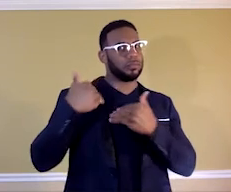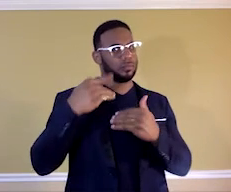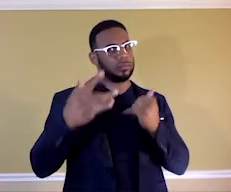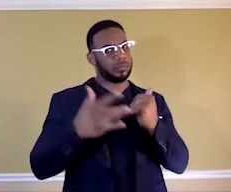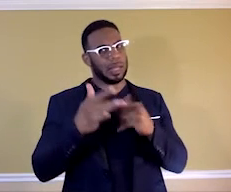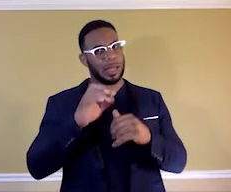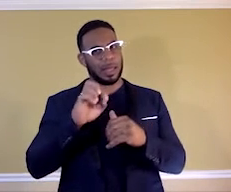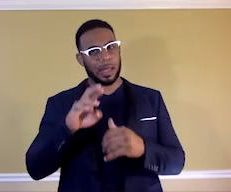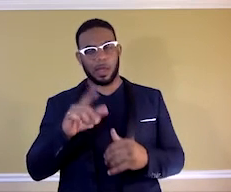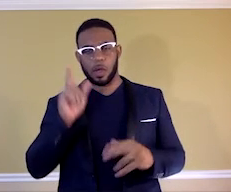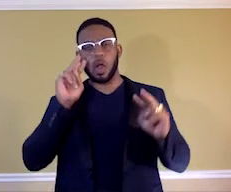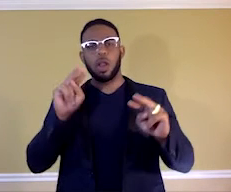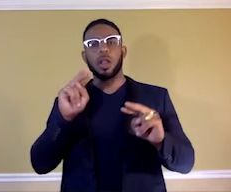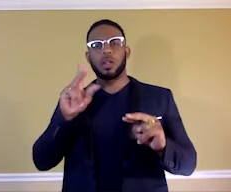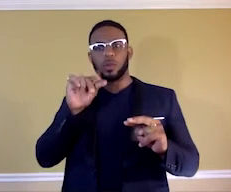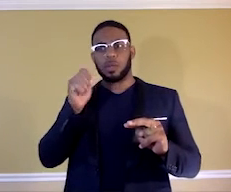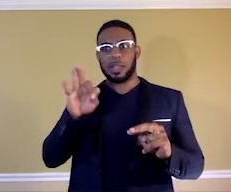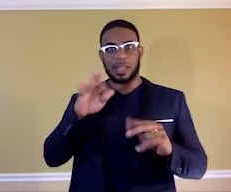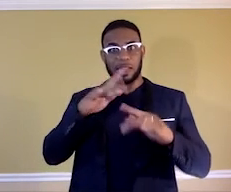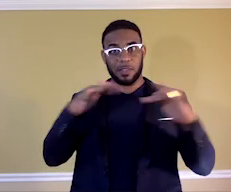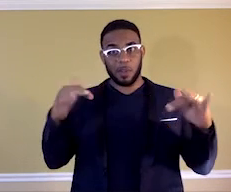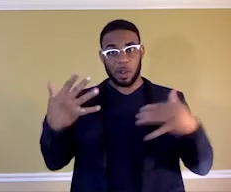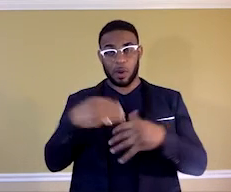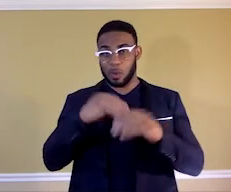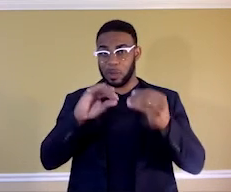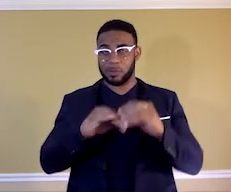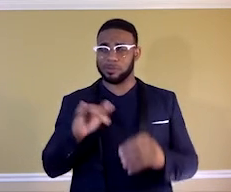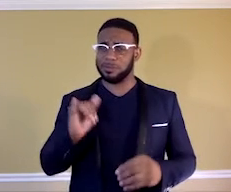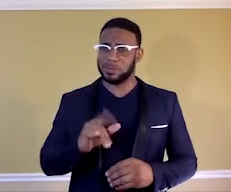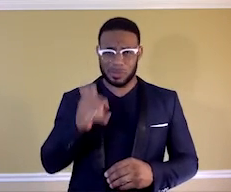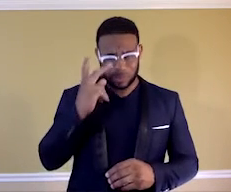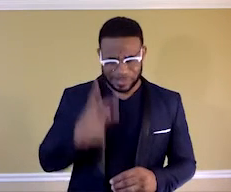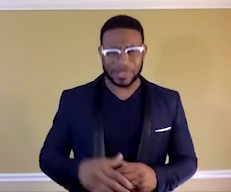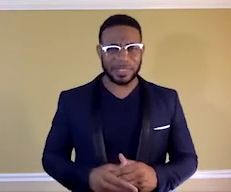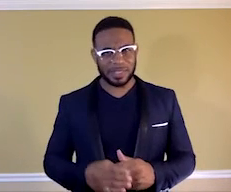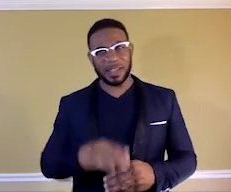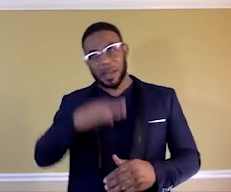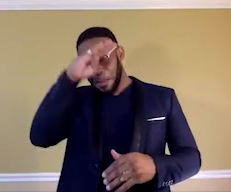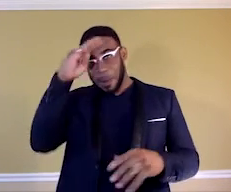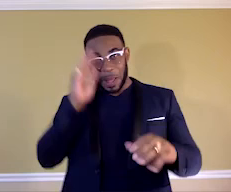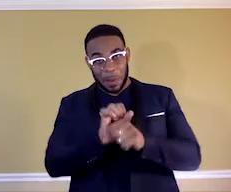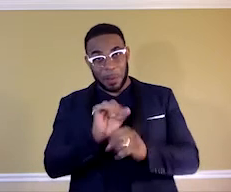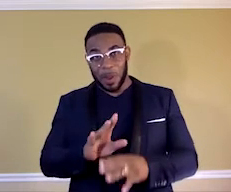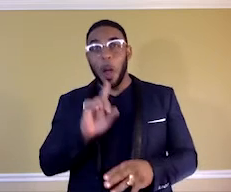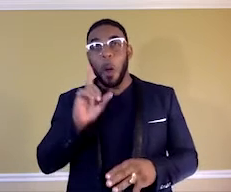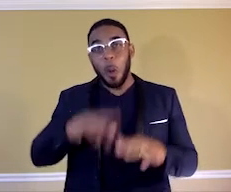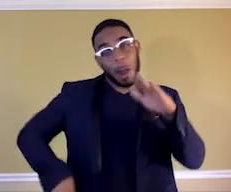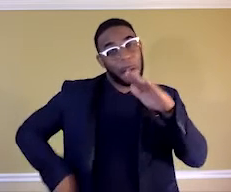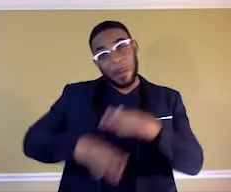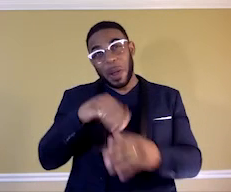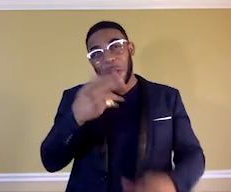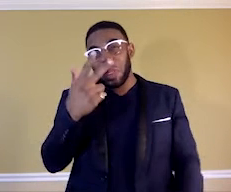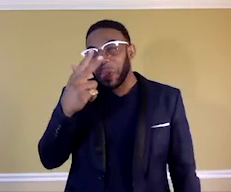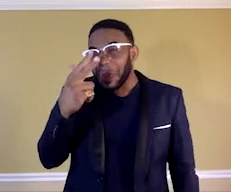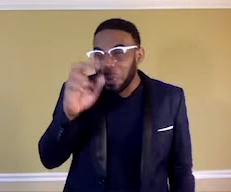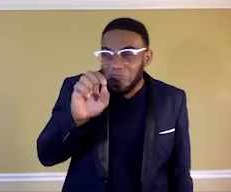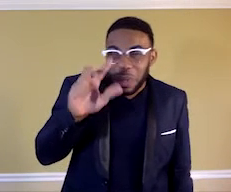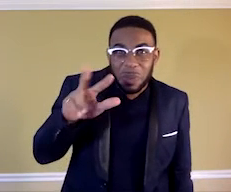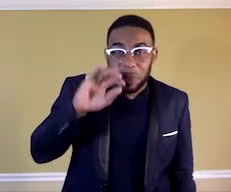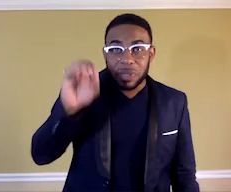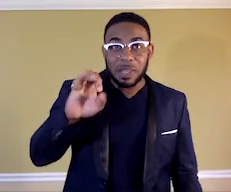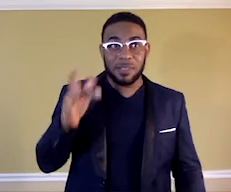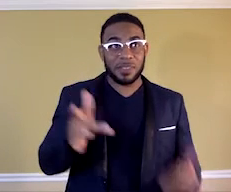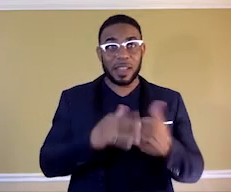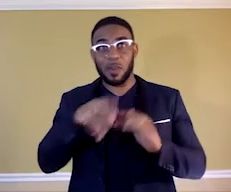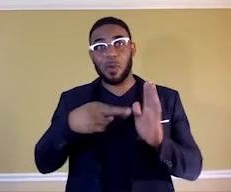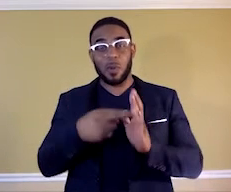era, you look at their 2019 diversity and inclusion numbers, you'll see that Black employees only made up 3.3% of